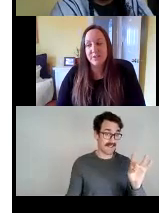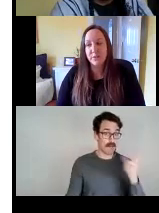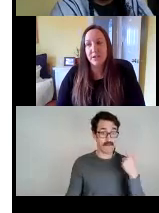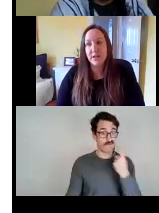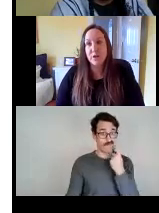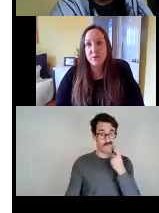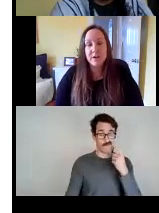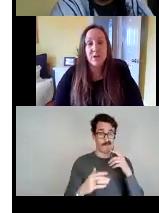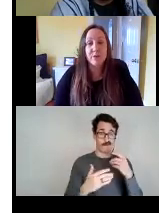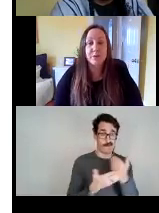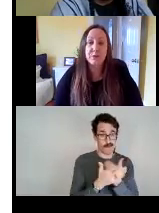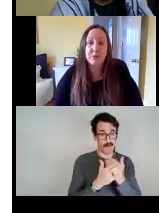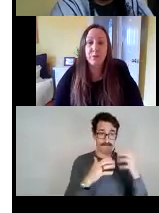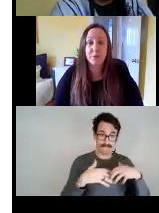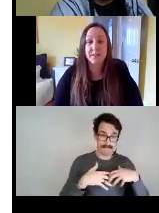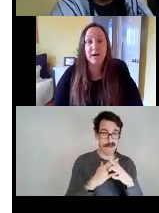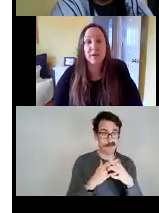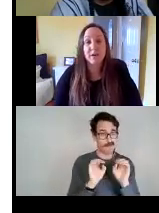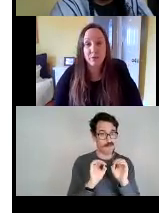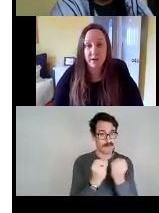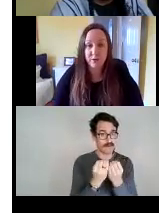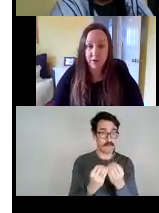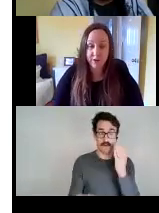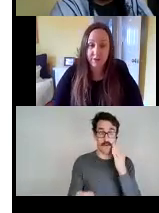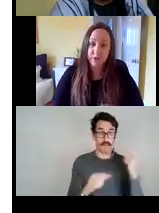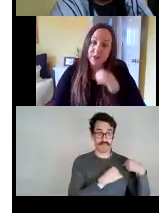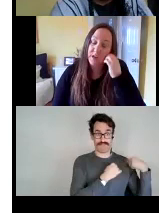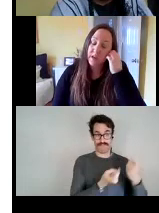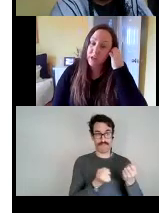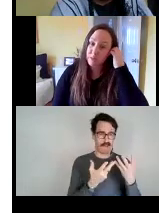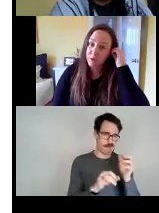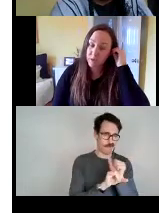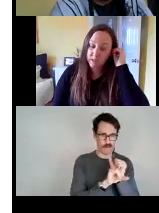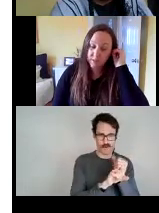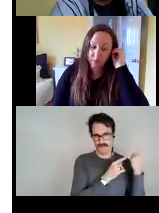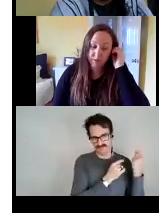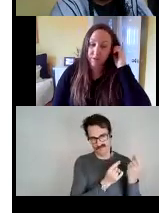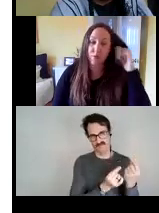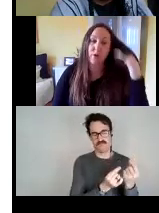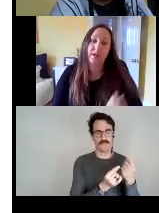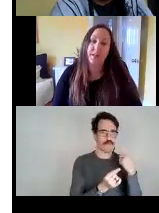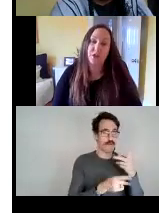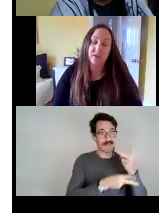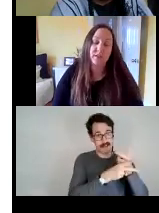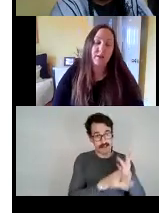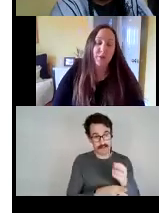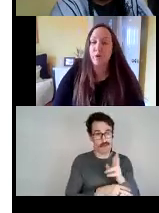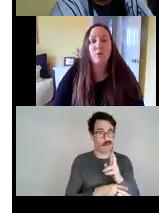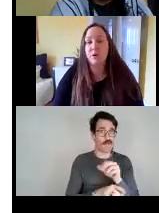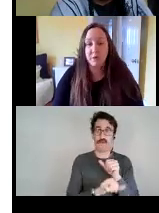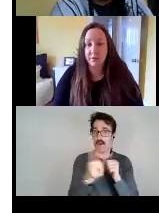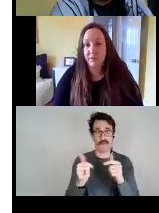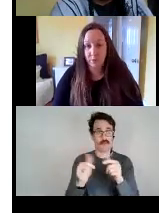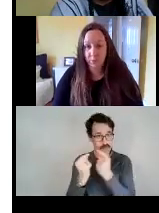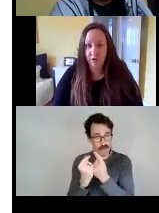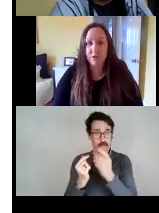And we know that a lot of really great work was happening already for caregivers in communities and within other organizations. We don't